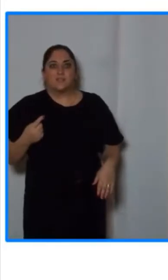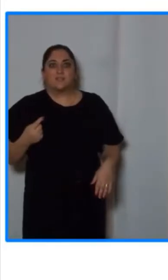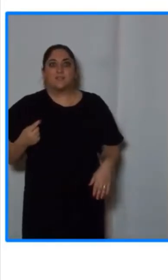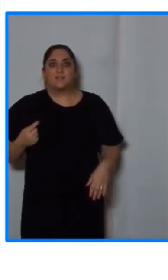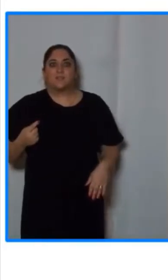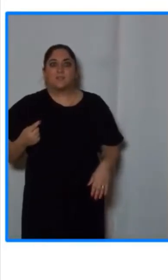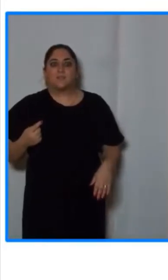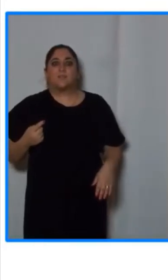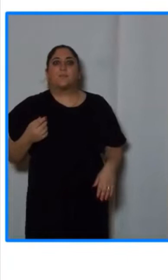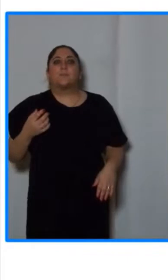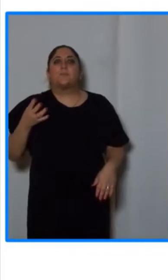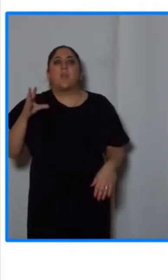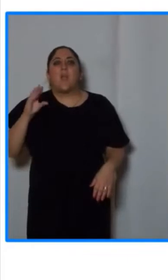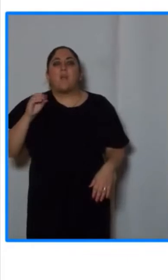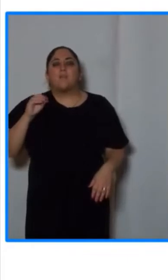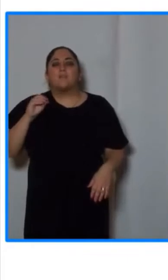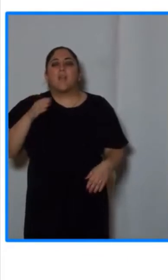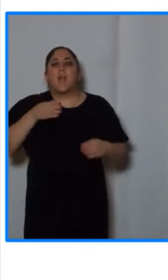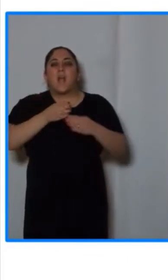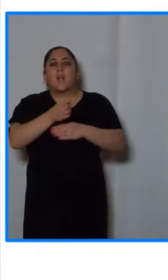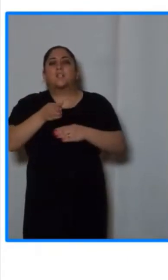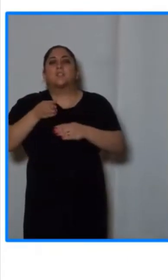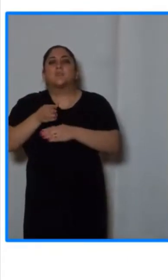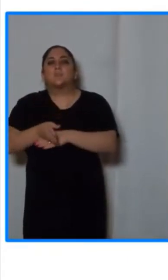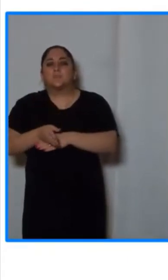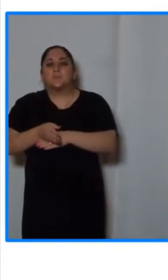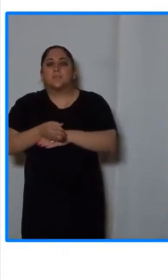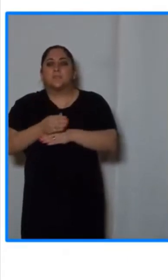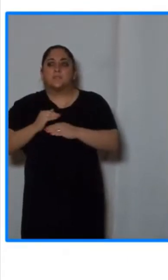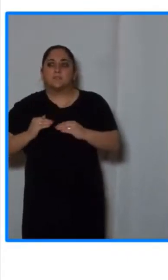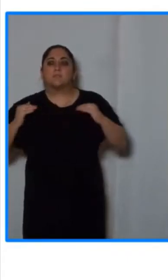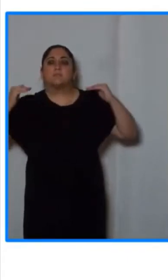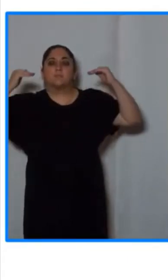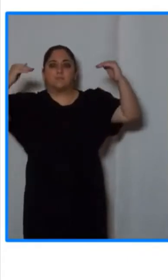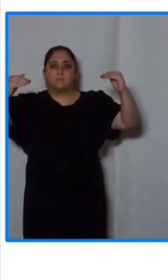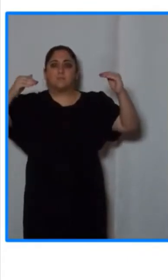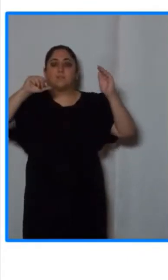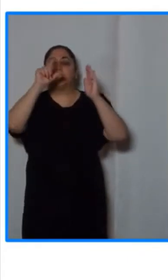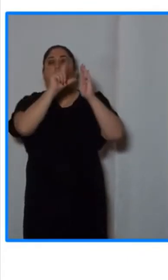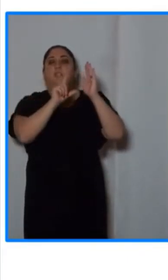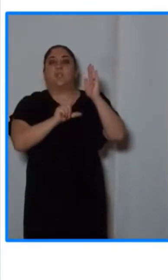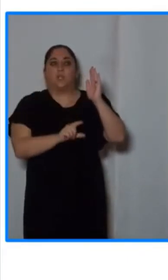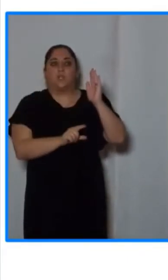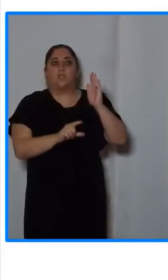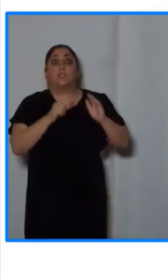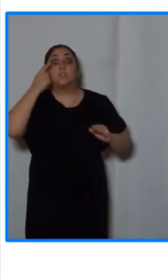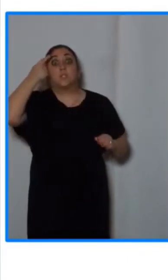the tangible part of accessibility, the international standards and laws. We have VCAC and EN